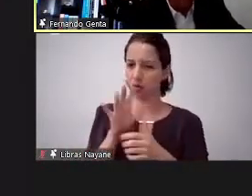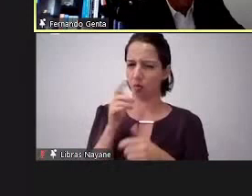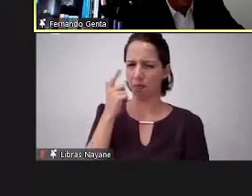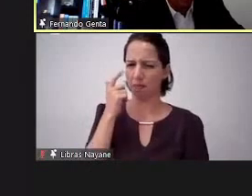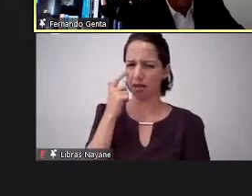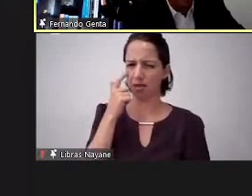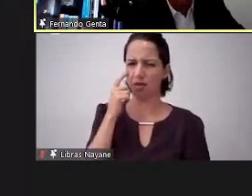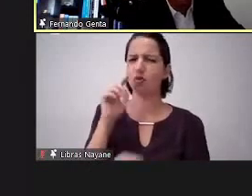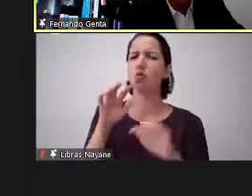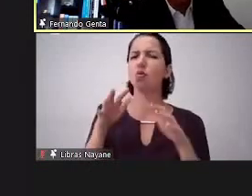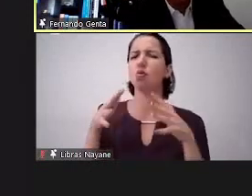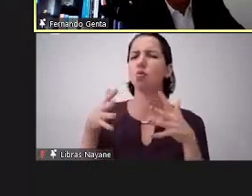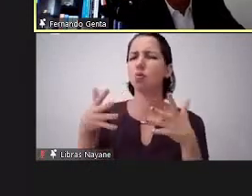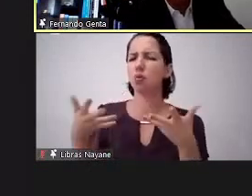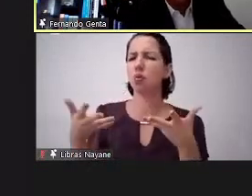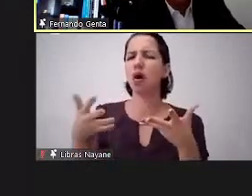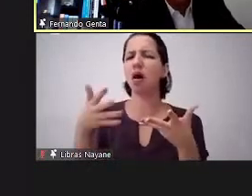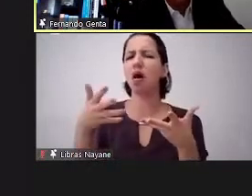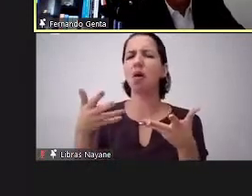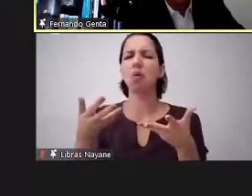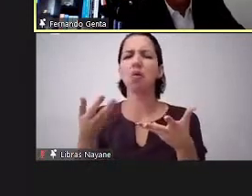or